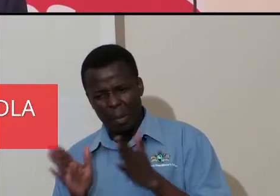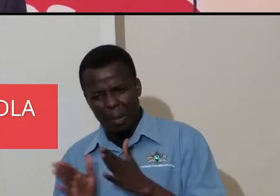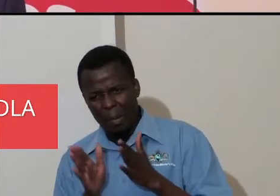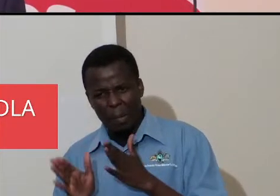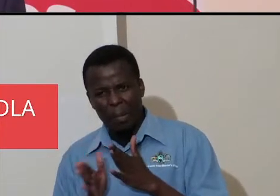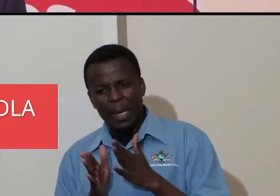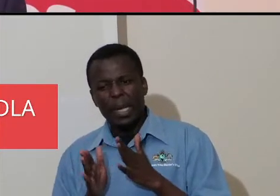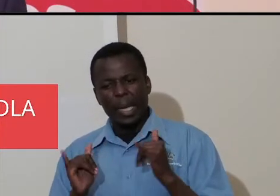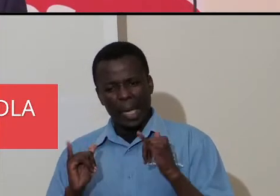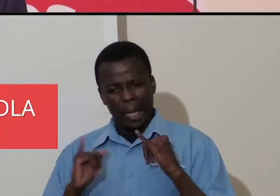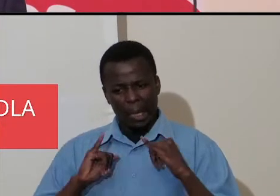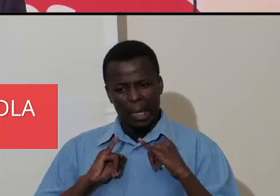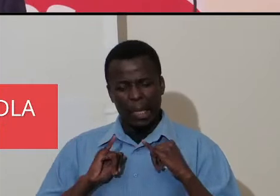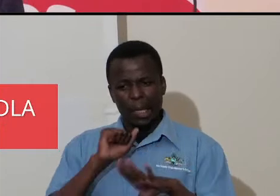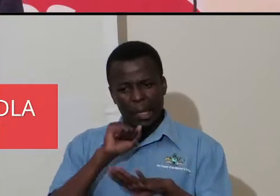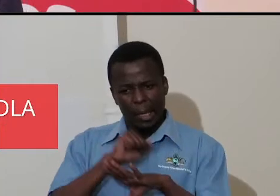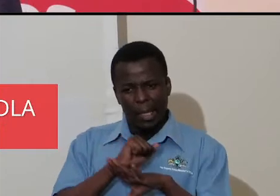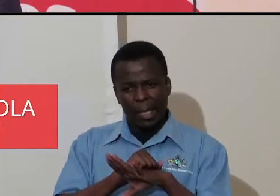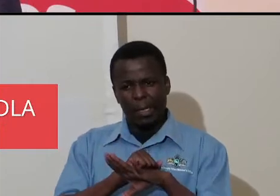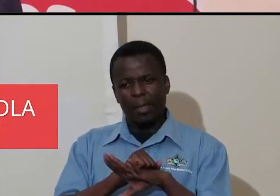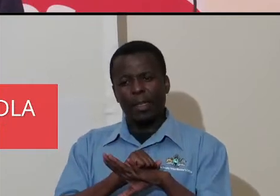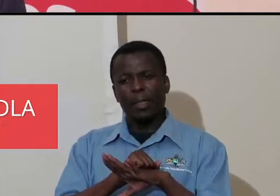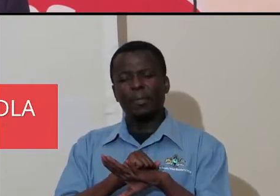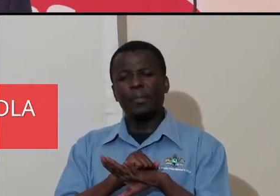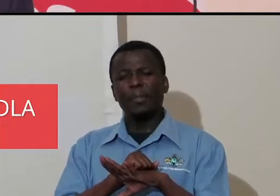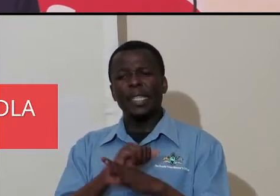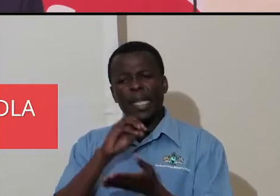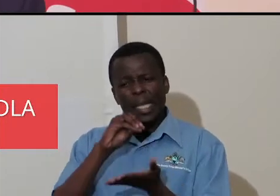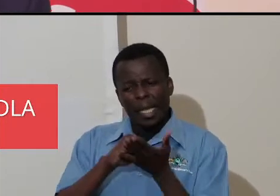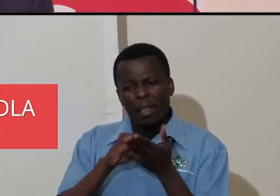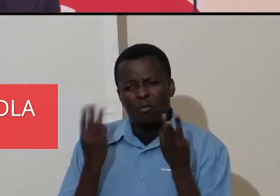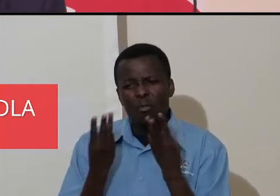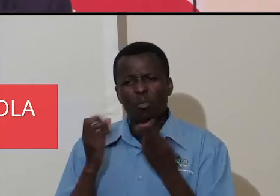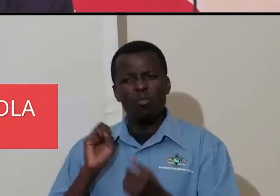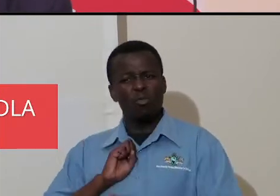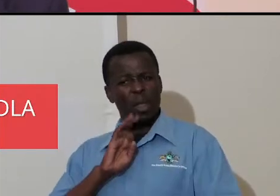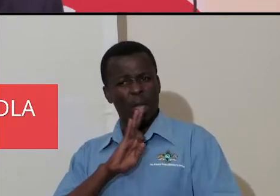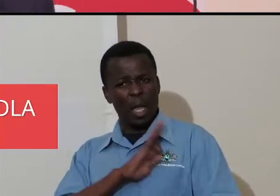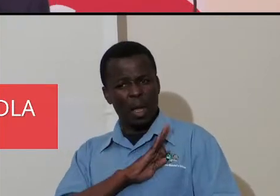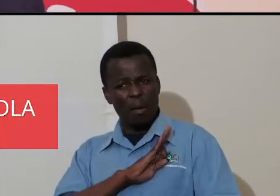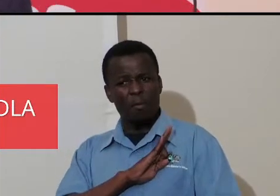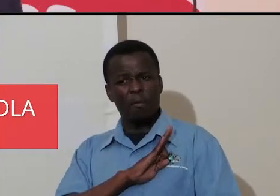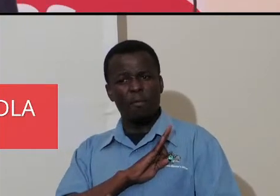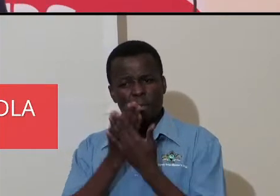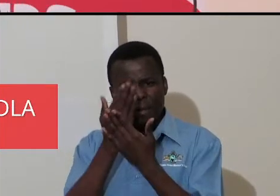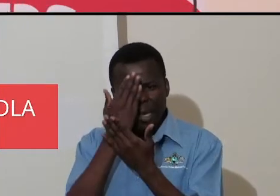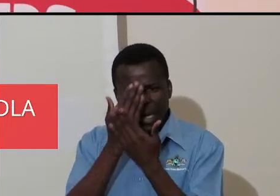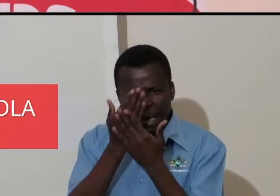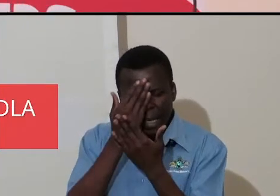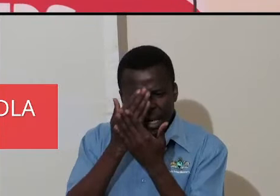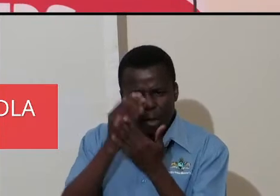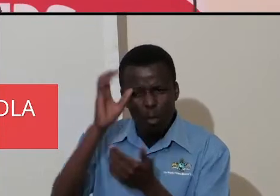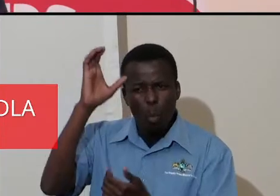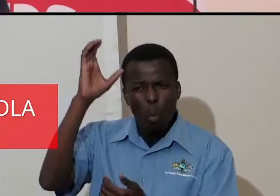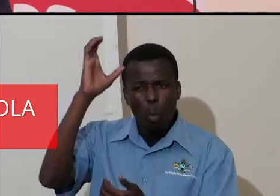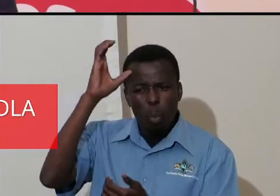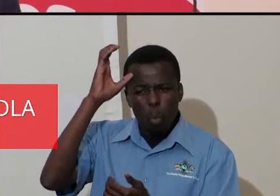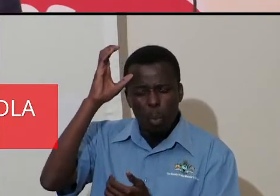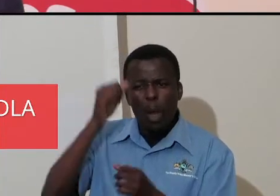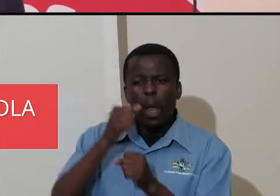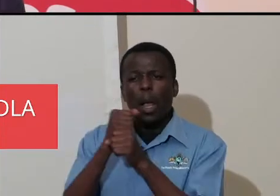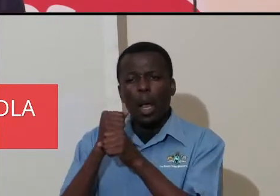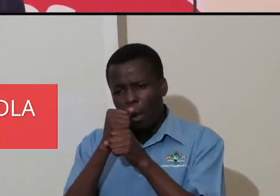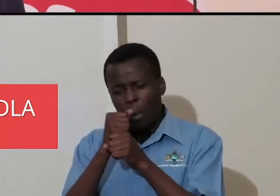In terms of strengthening the staff capacity of their boards to perform oversight roles,